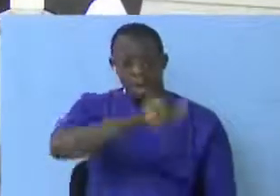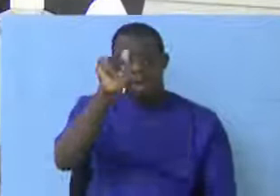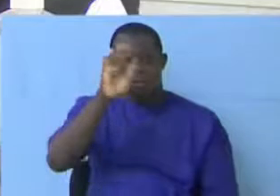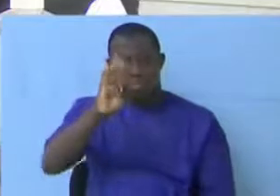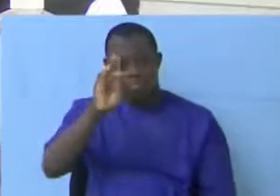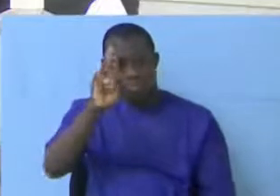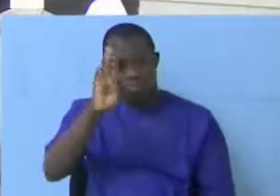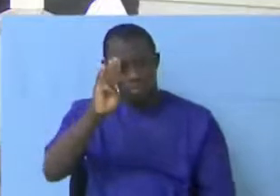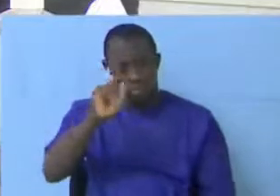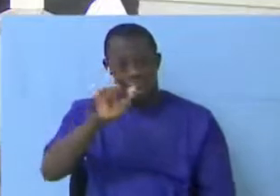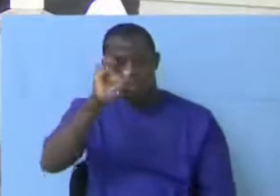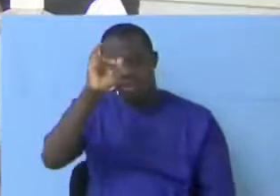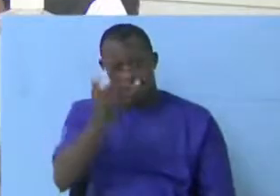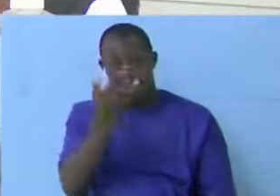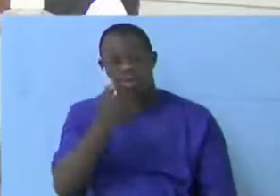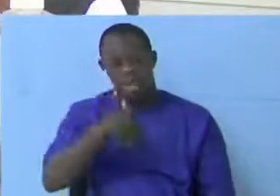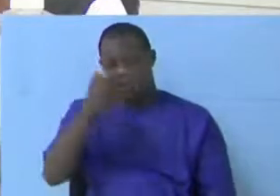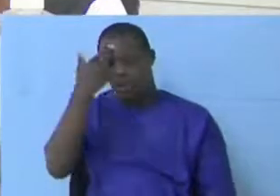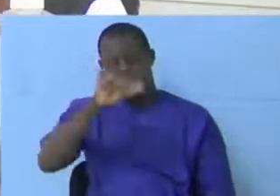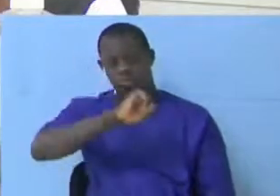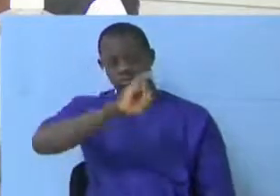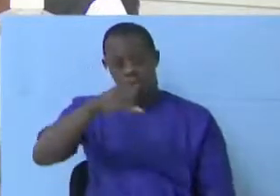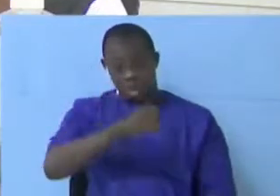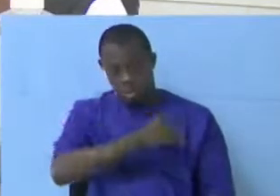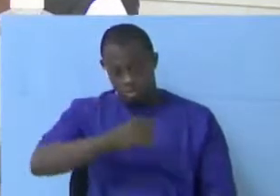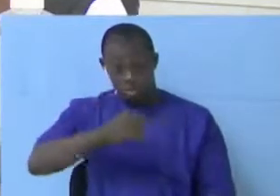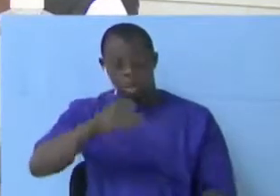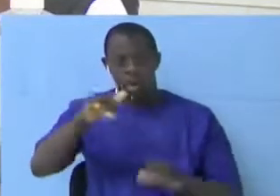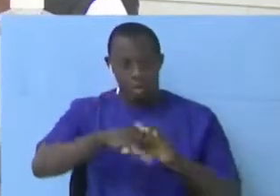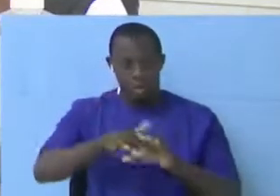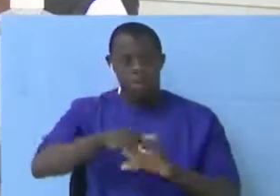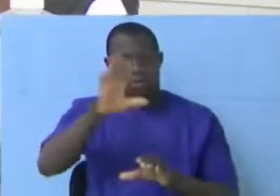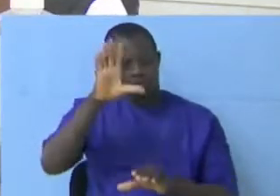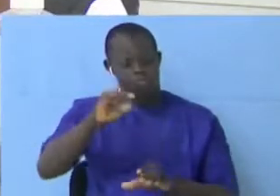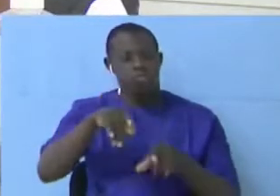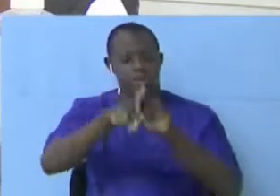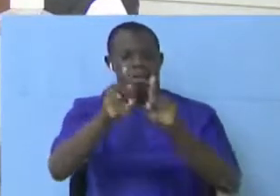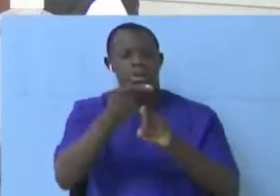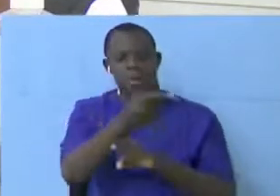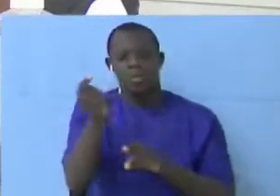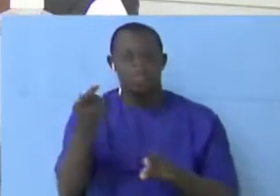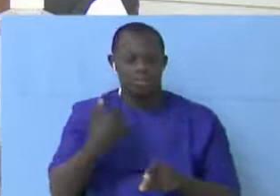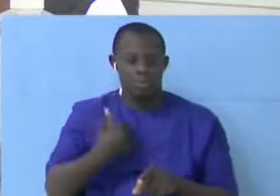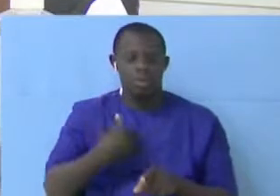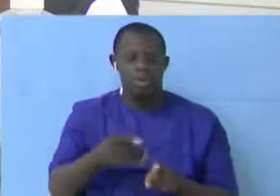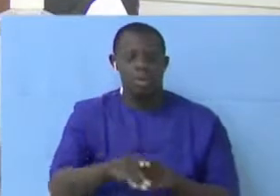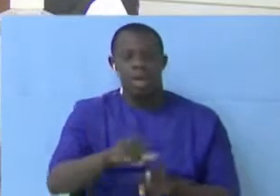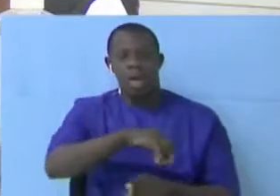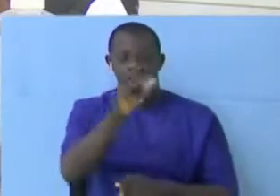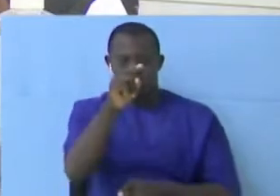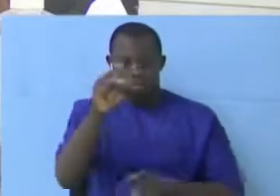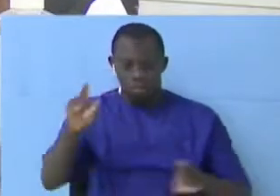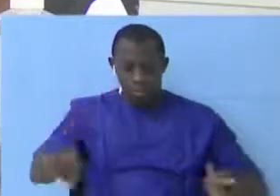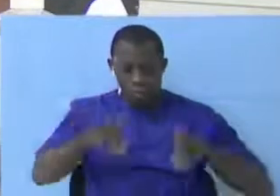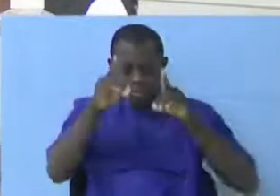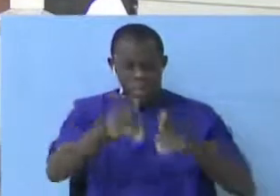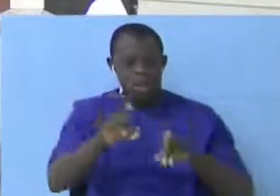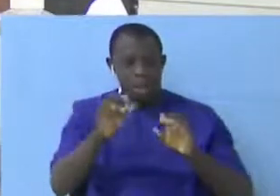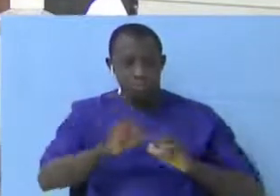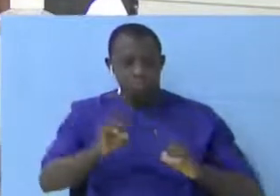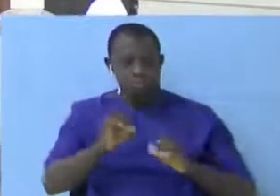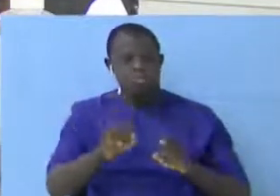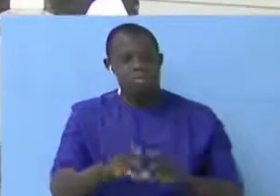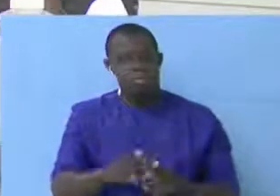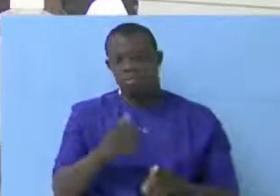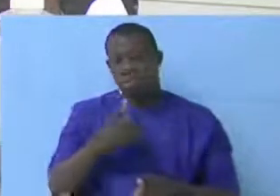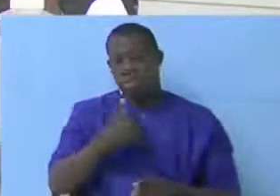think the junglers dealt with them. Namera junglali munafan wala kenekafam. And you did not participate in that? I was